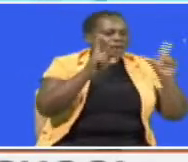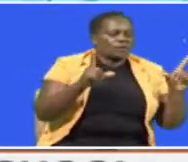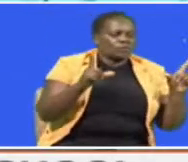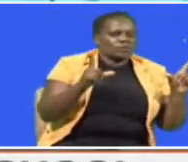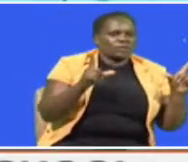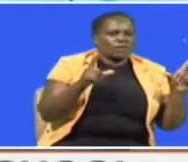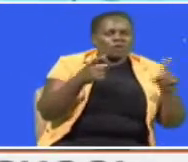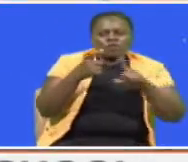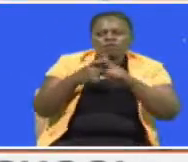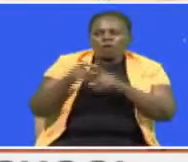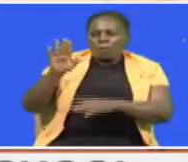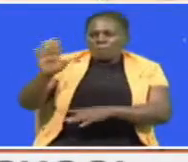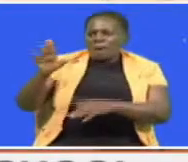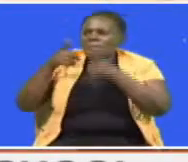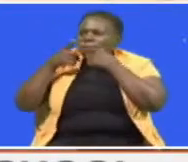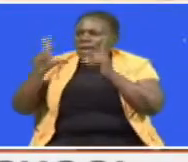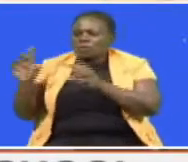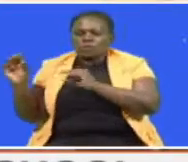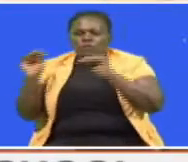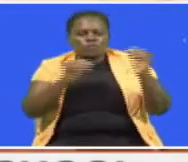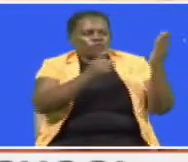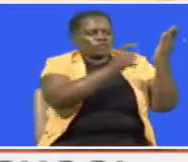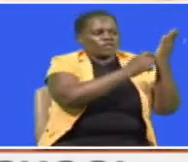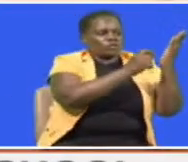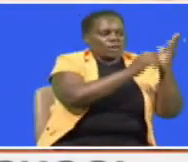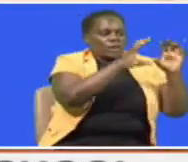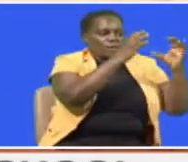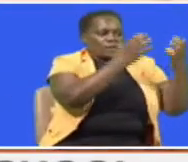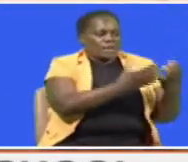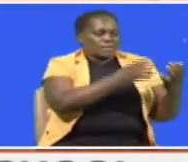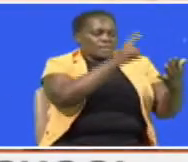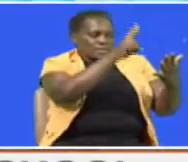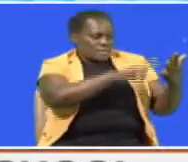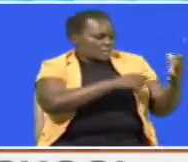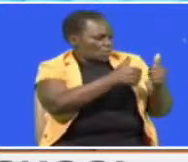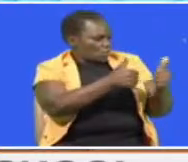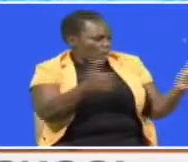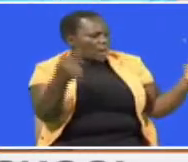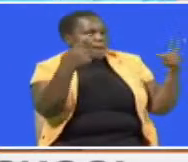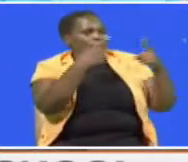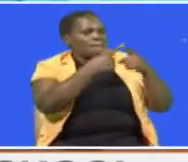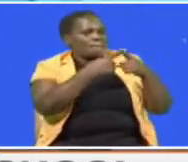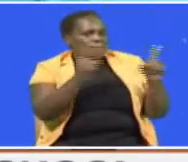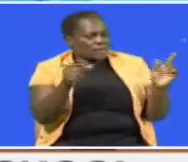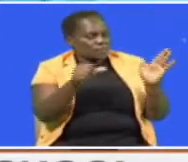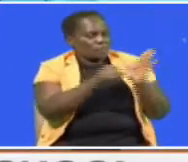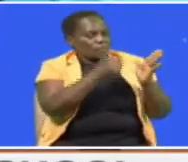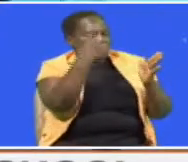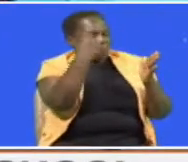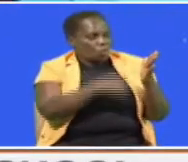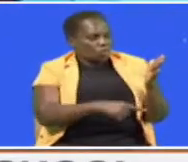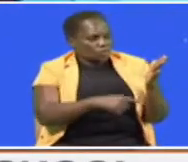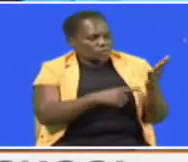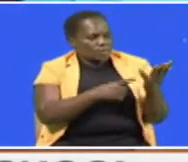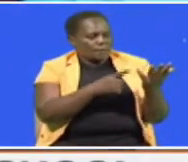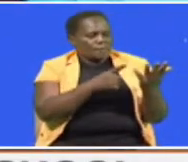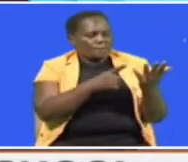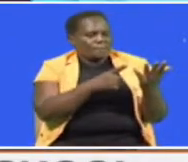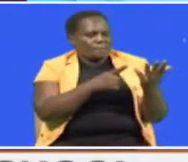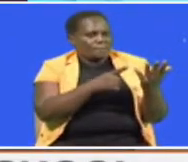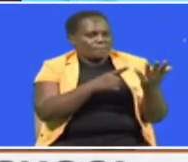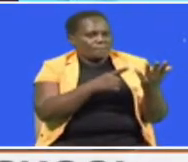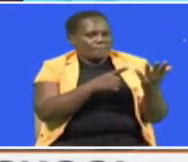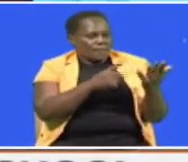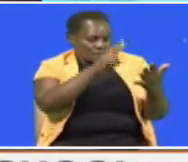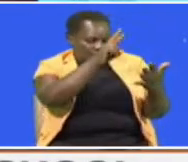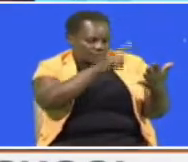from Rendile to Swahili class. Swahili they can read fluently, but the only problem they have ni they know